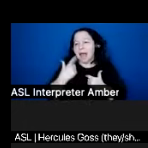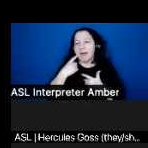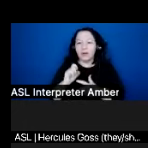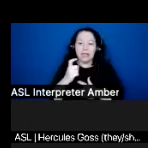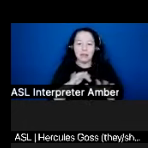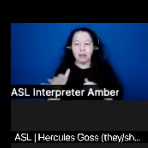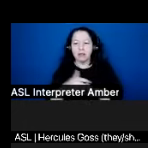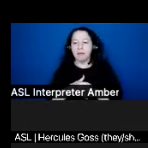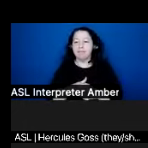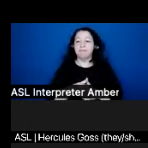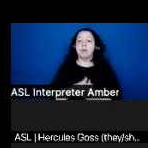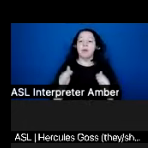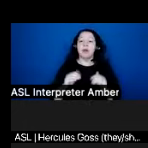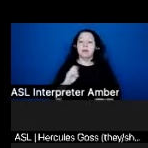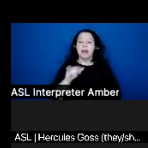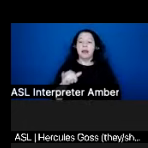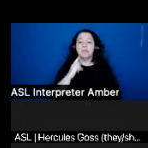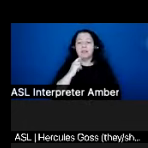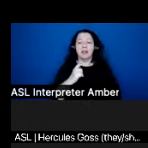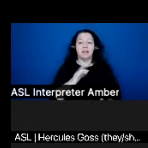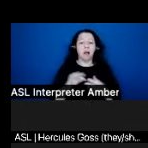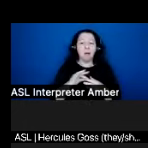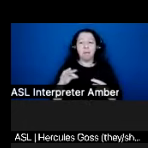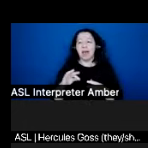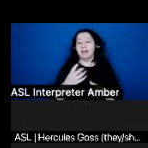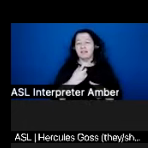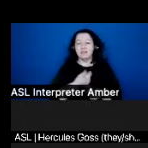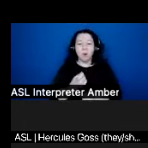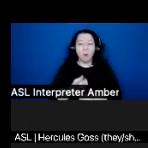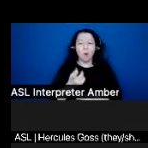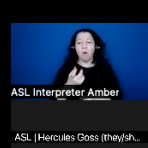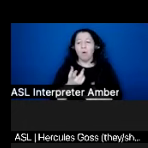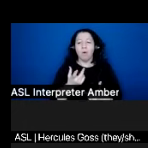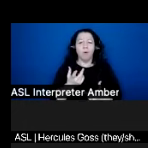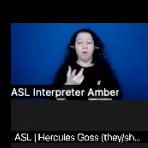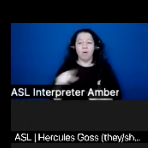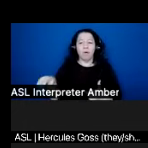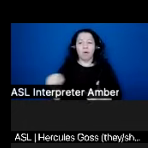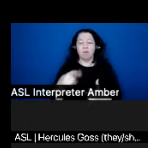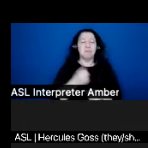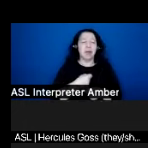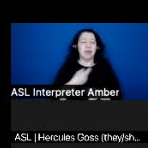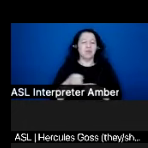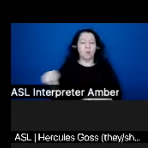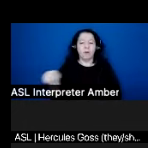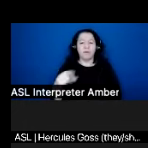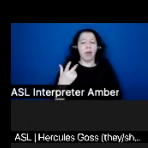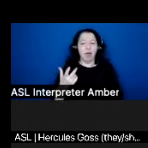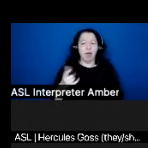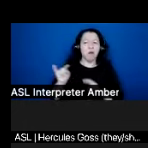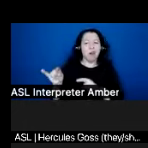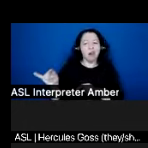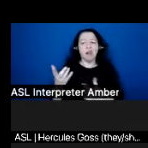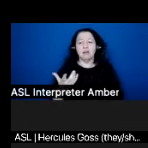of that historic to fetishizing component, right? Um, and how that